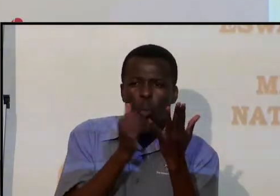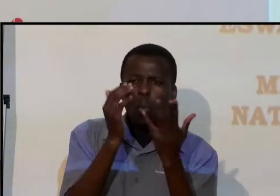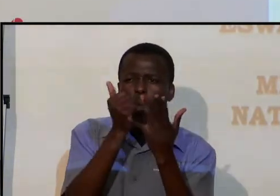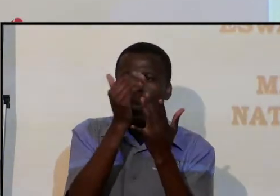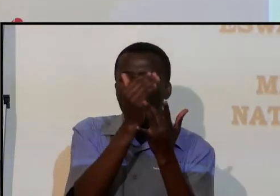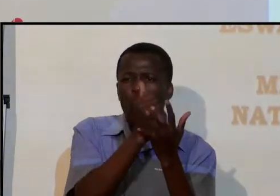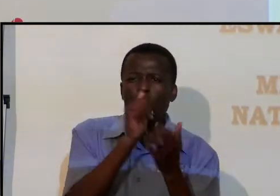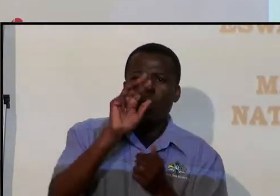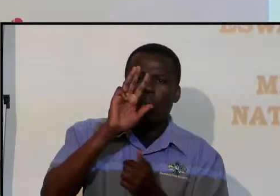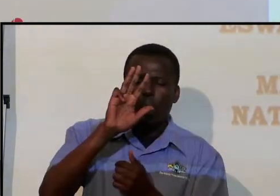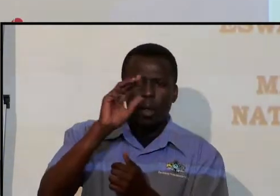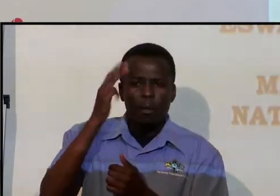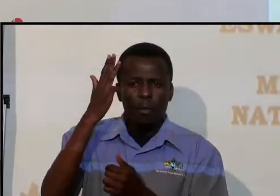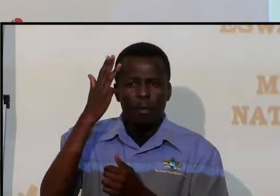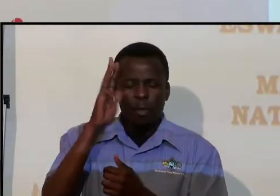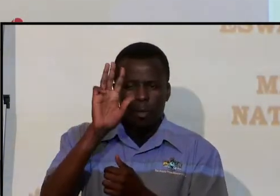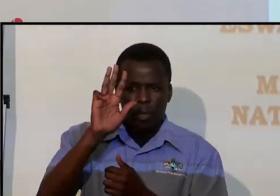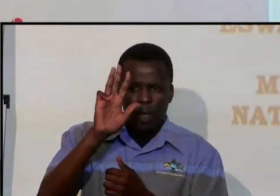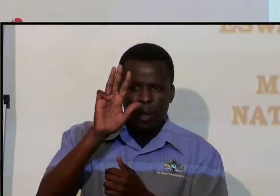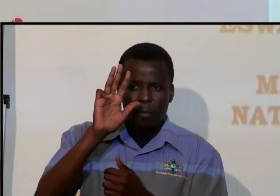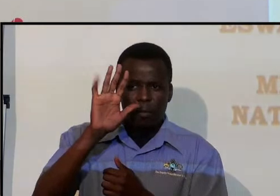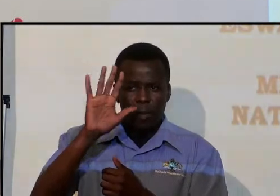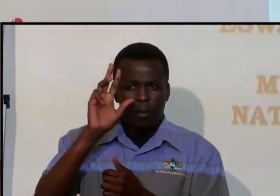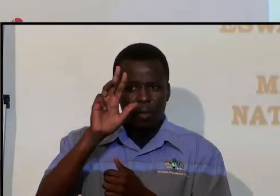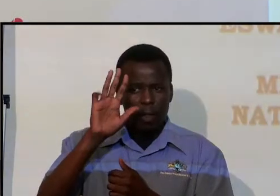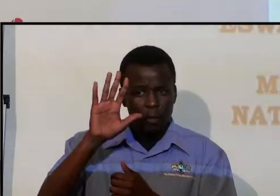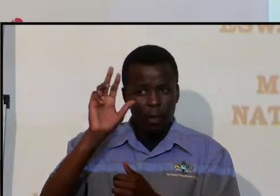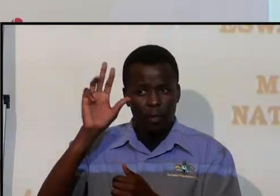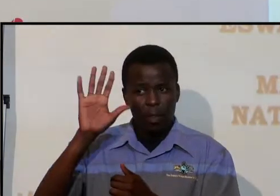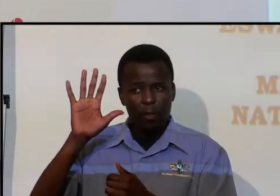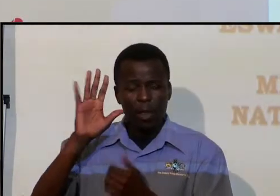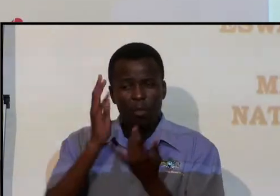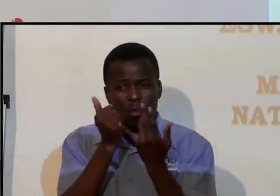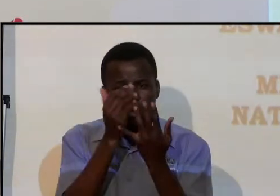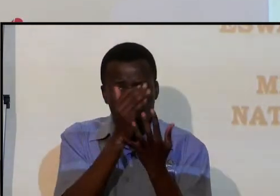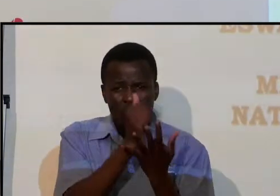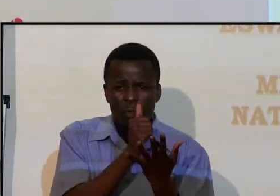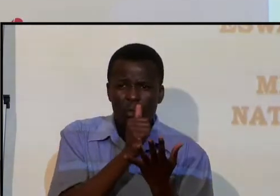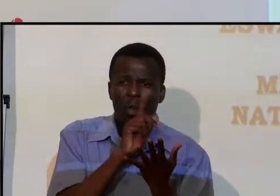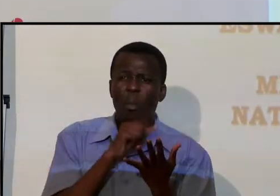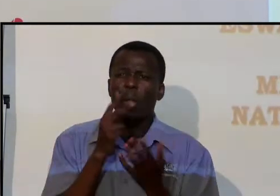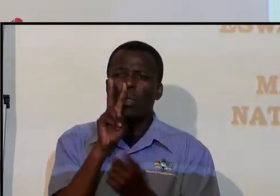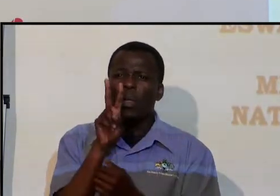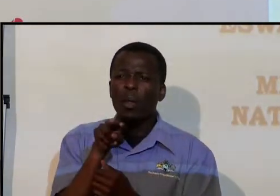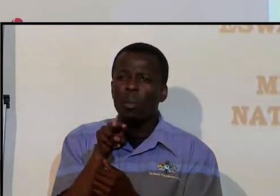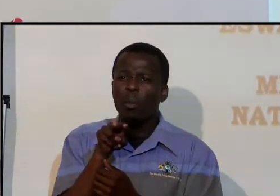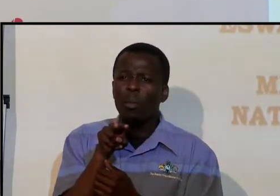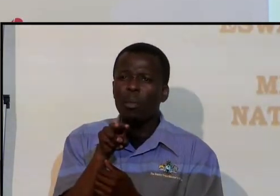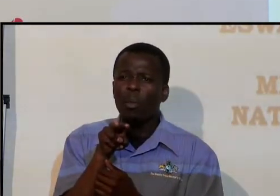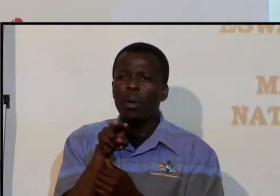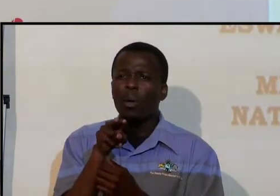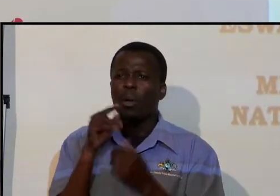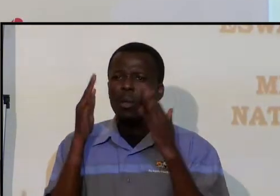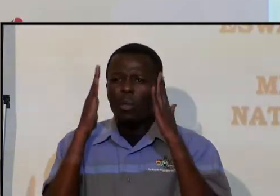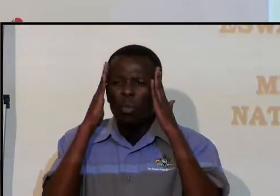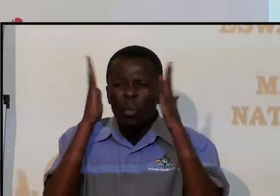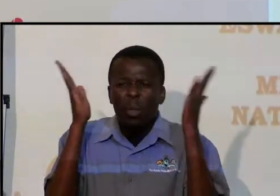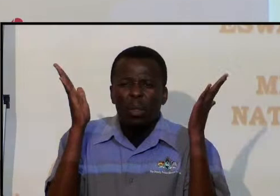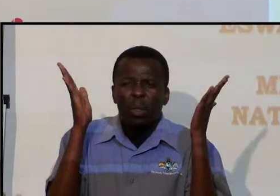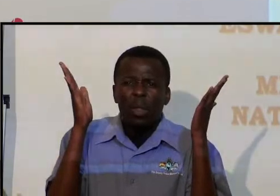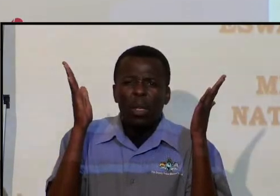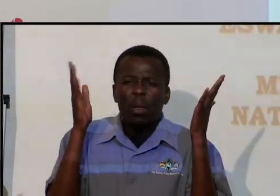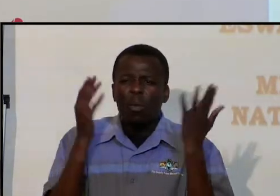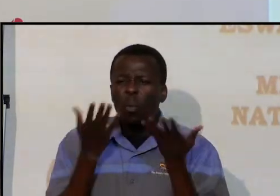95 goals. But if you sit down and look at the subpopulations and see where this country is, we still have